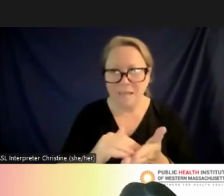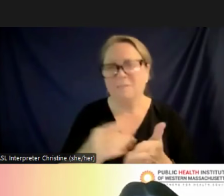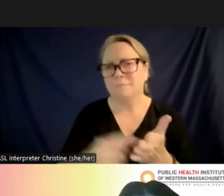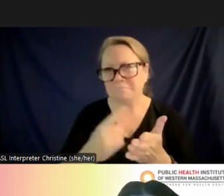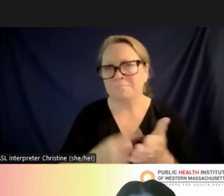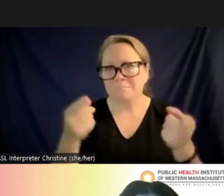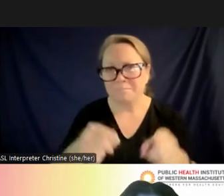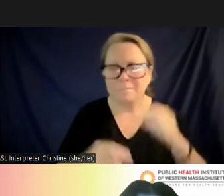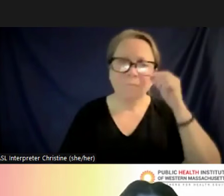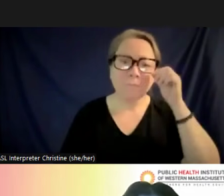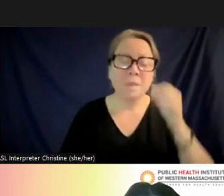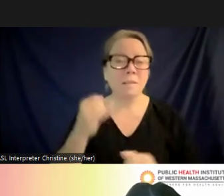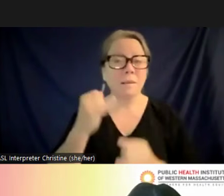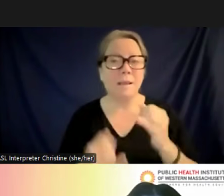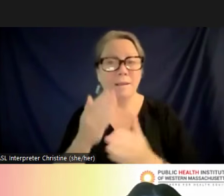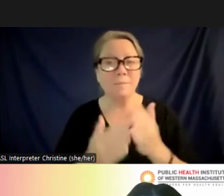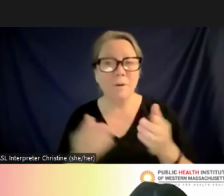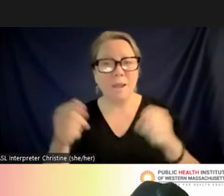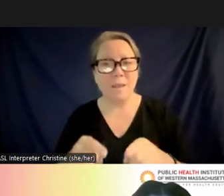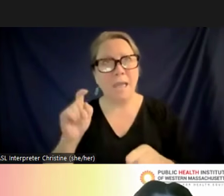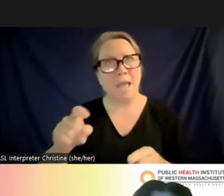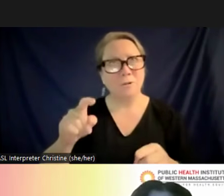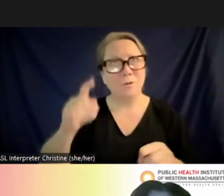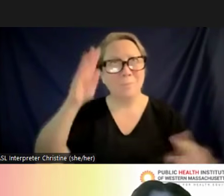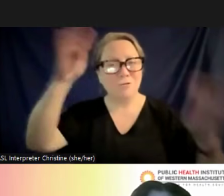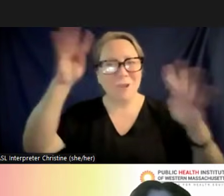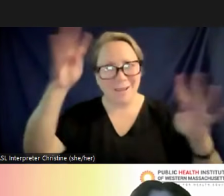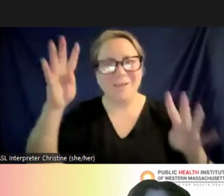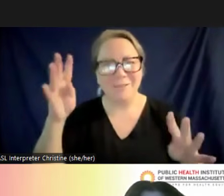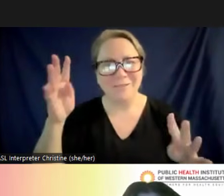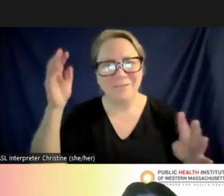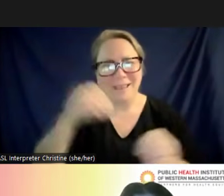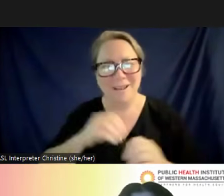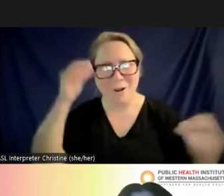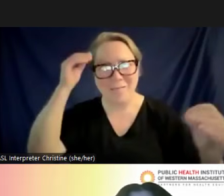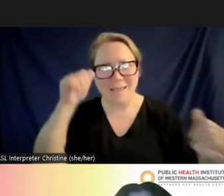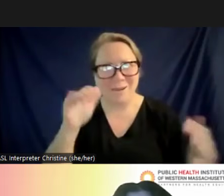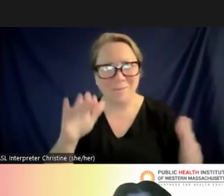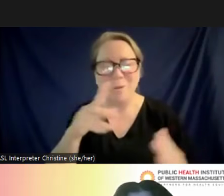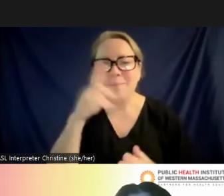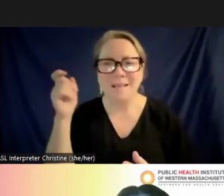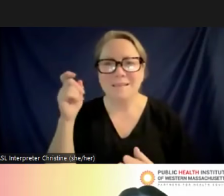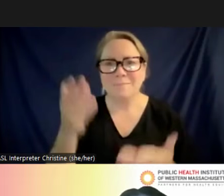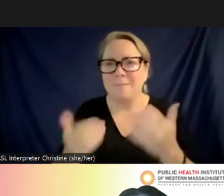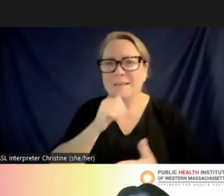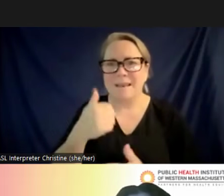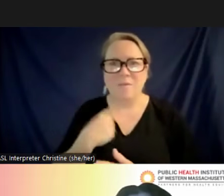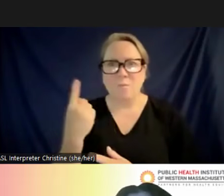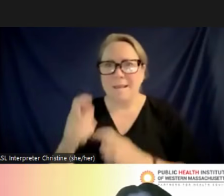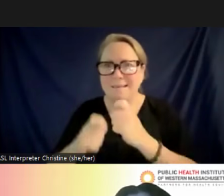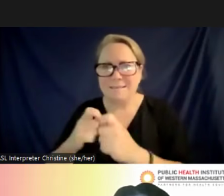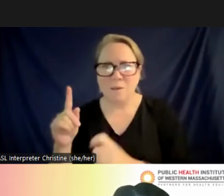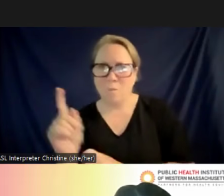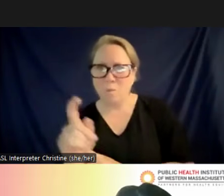the last piece that I'll say is that we did have to think creatively sometimes if there wasn't an exact question that aligned with something